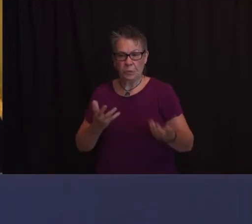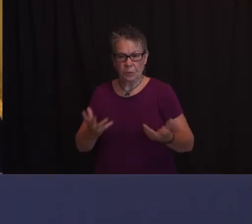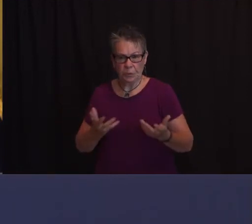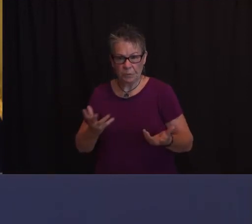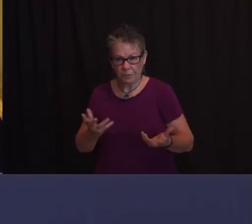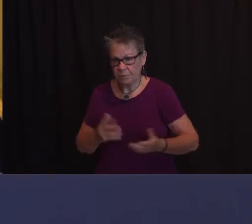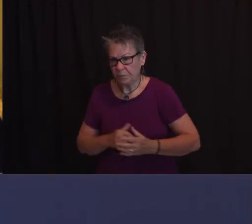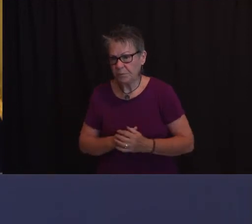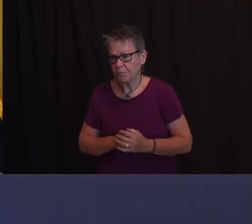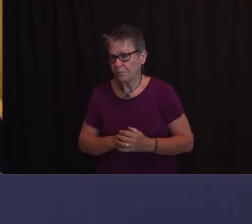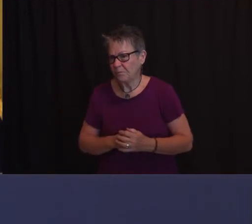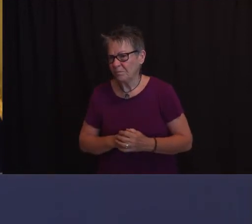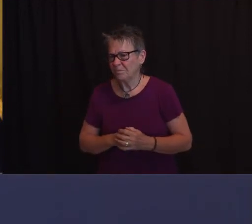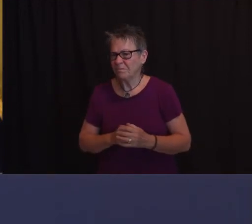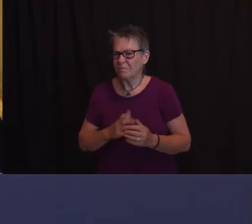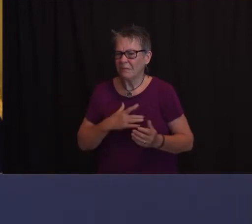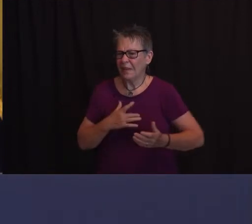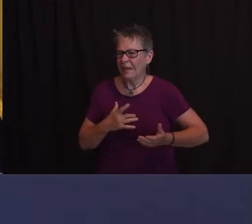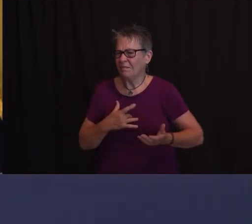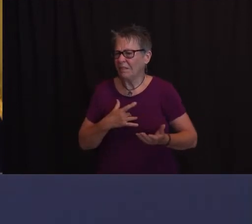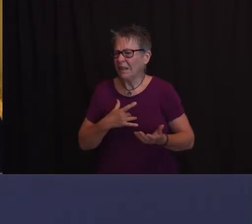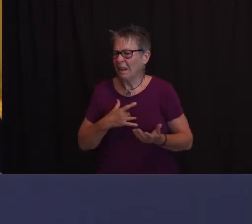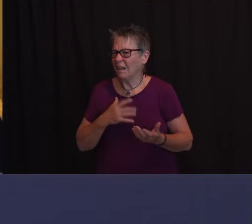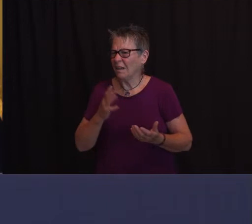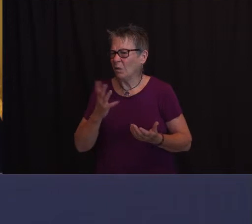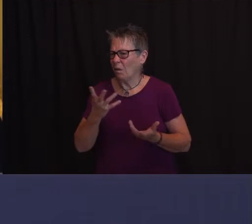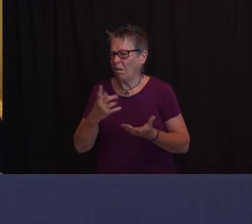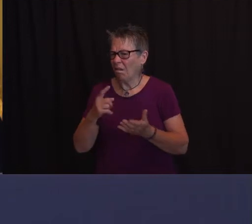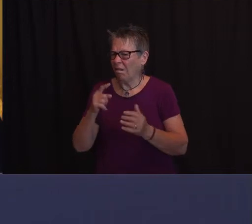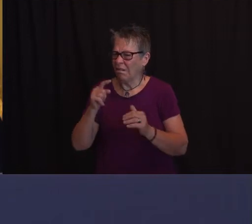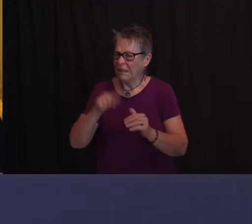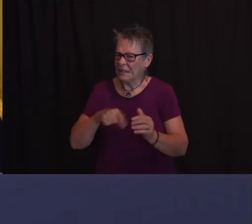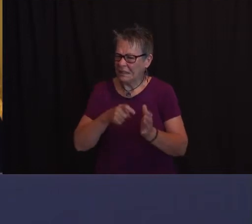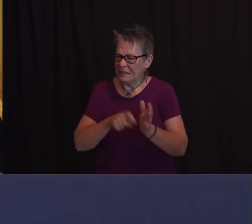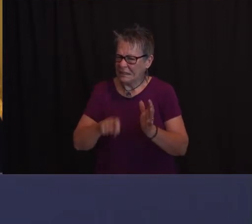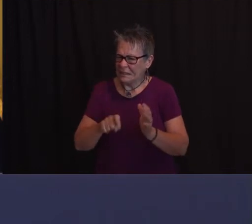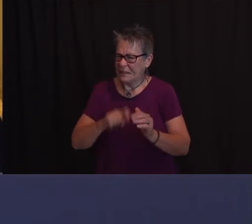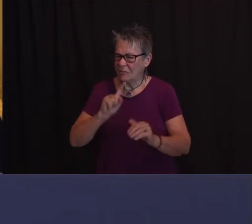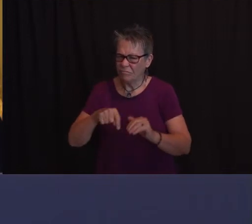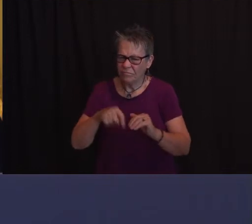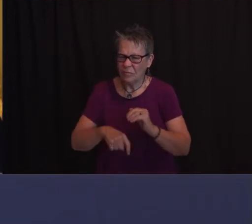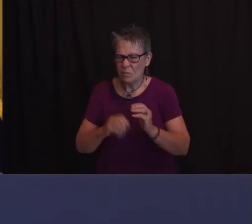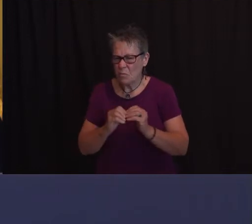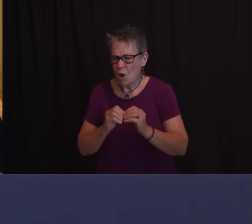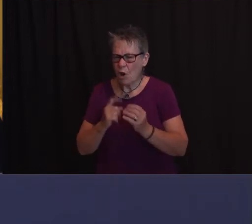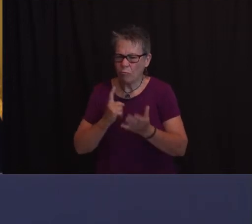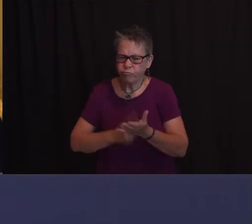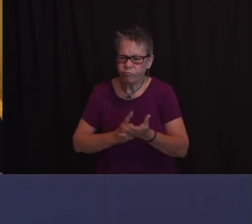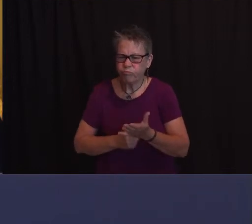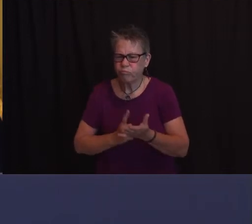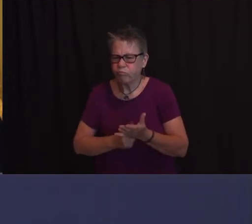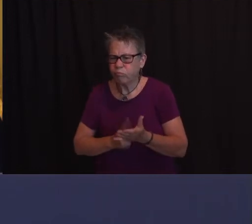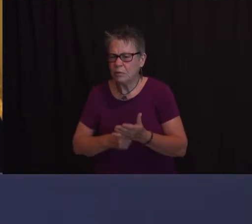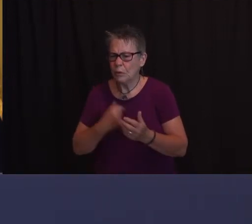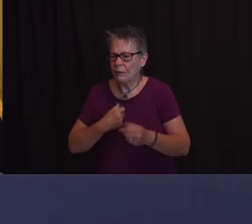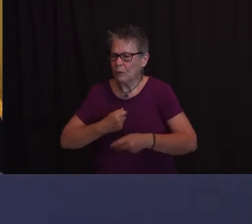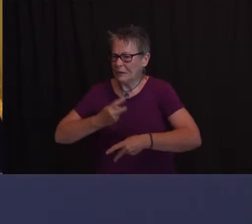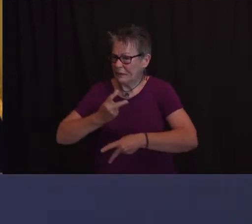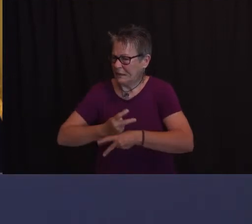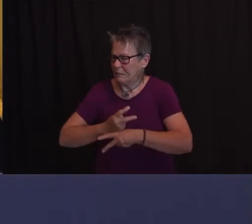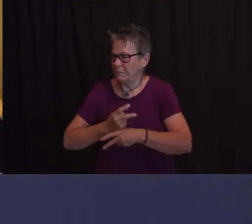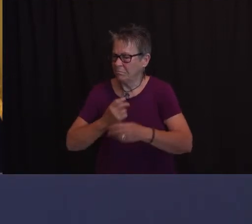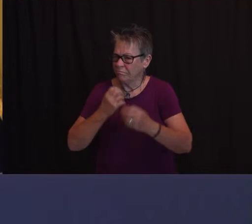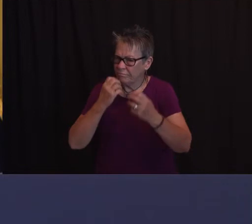specific discussions, but she has been laser focused on keeping our margins in New Jersey, and has been really a